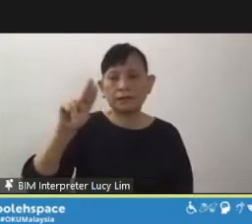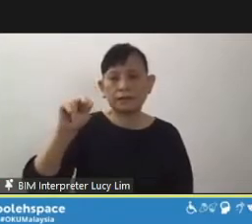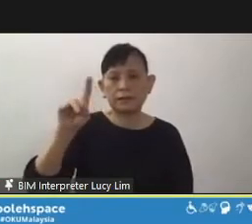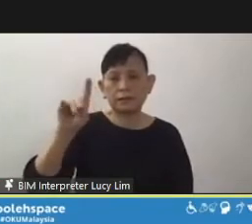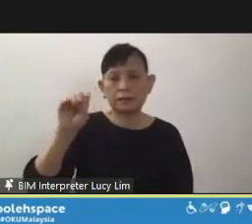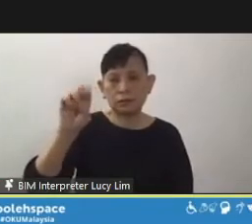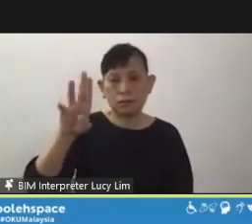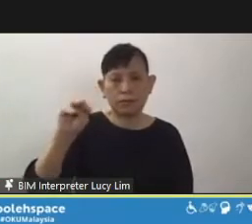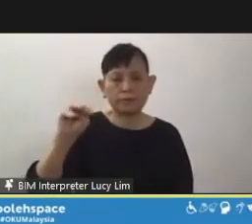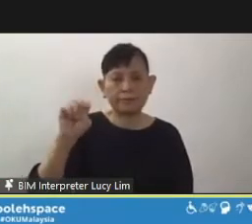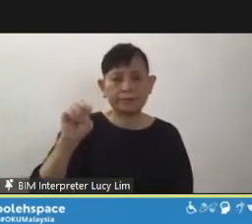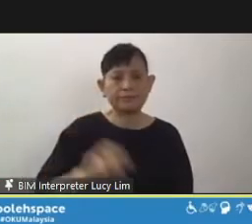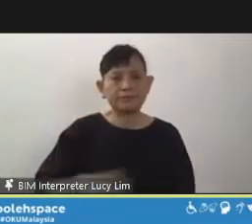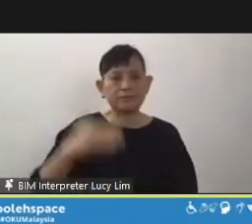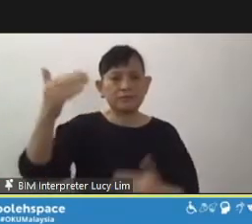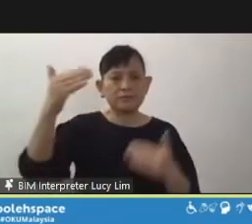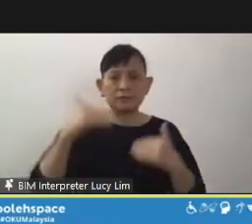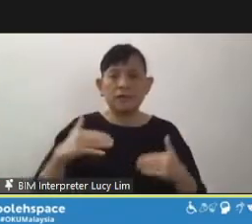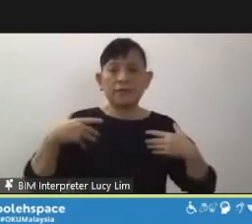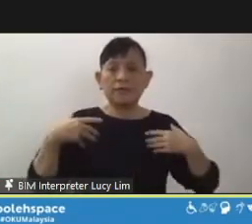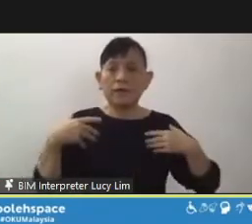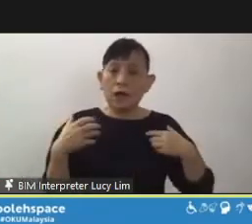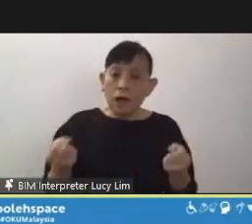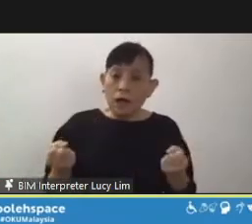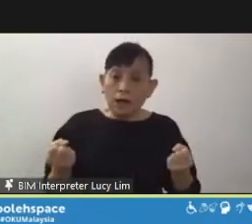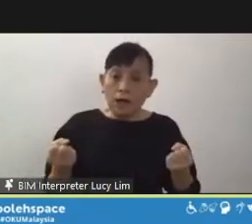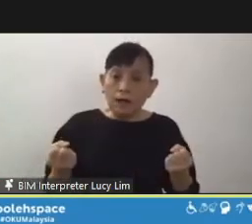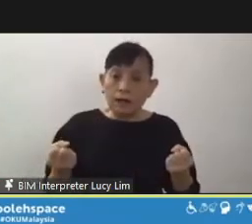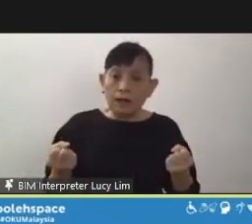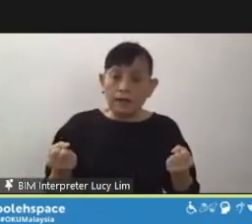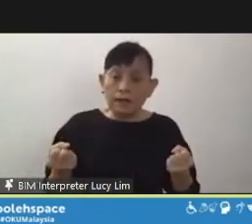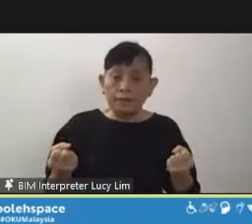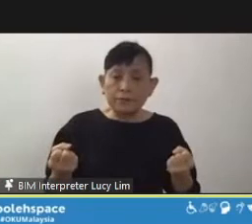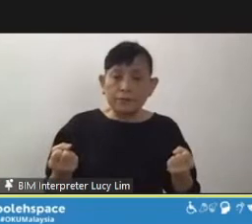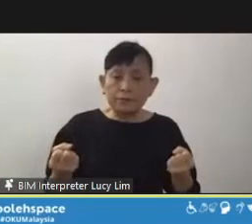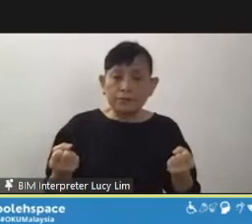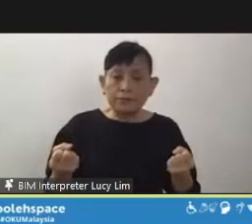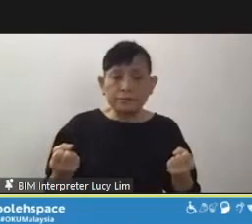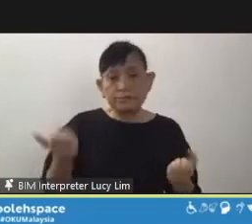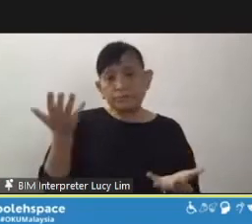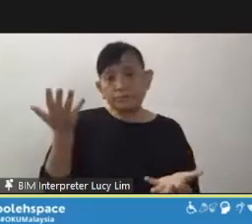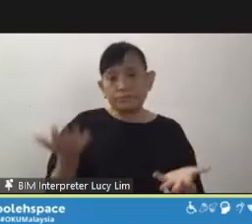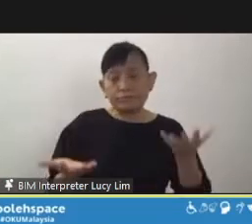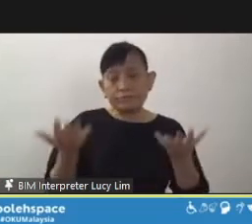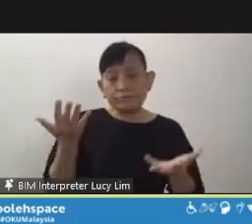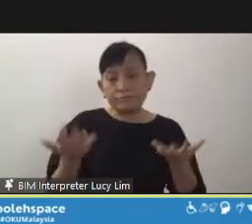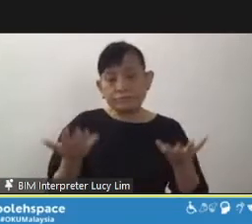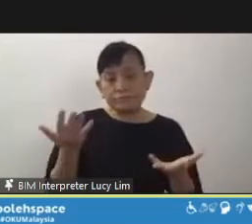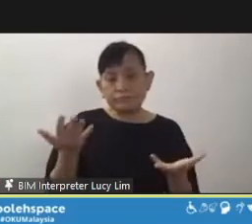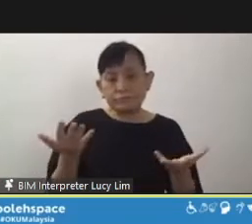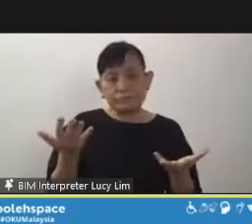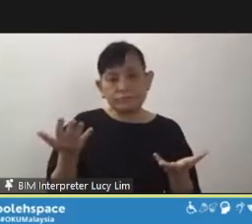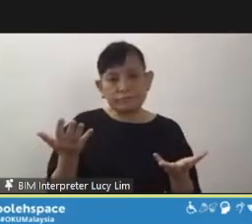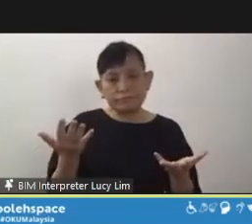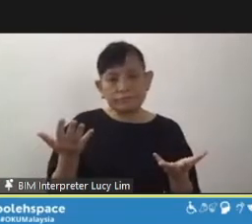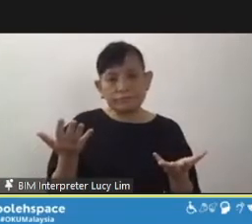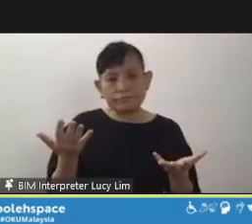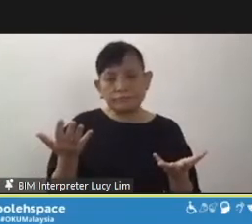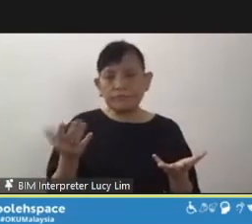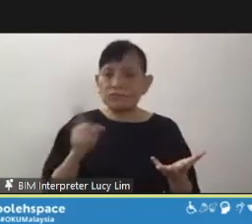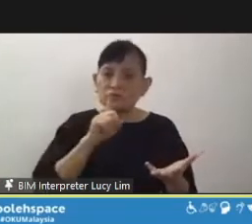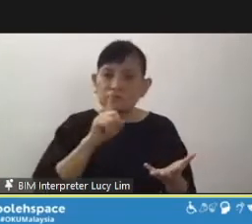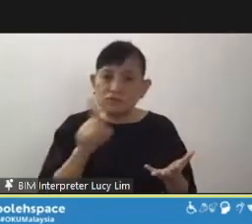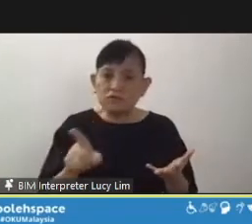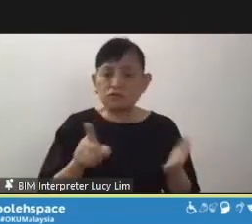is healthcare. In terms of healthcare, maybe we think, okay, there are not much stigma lah about